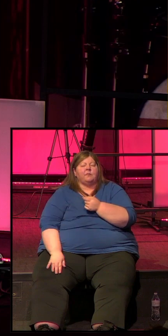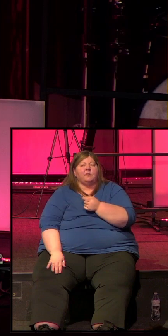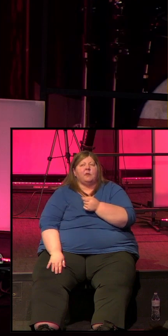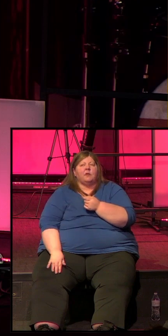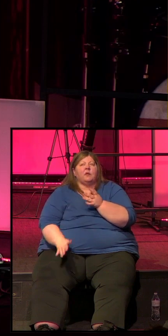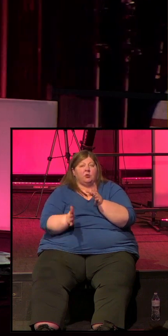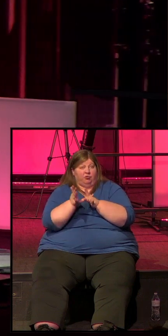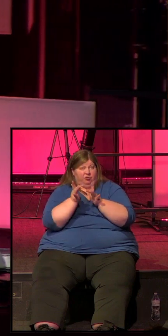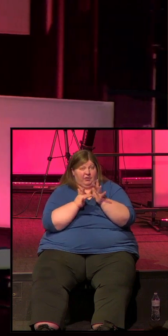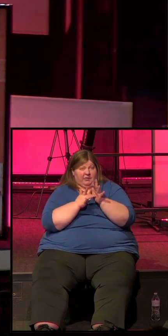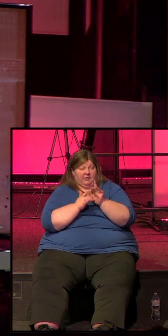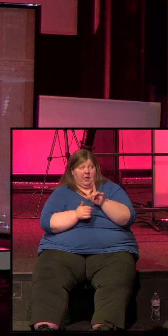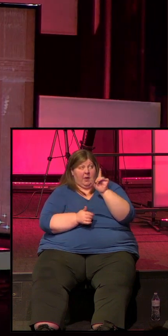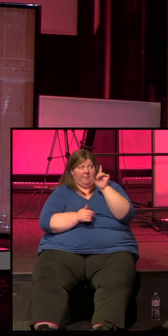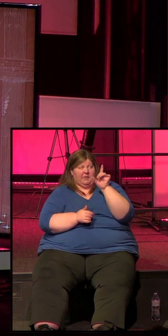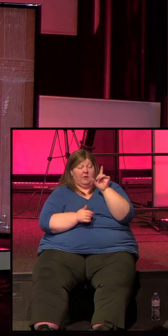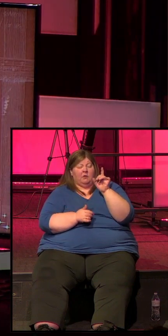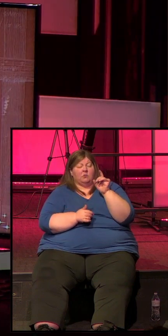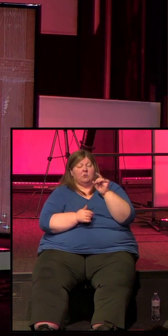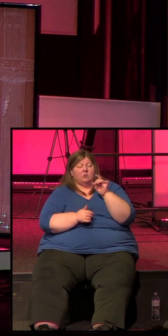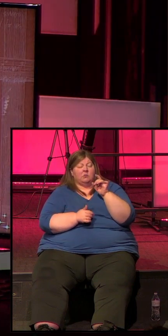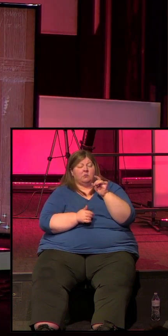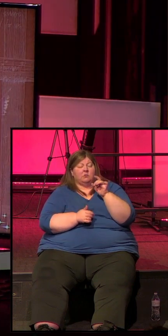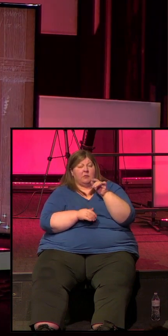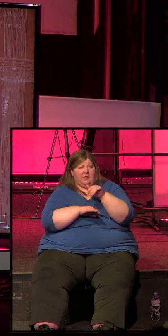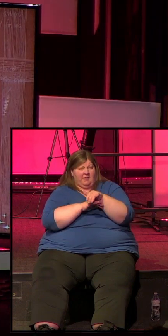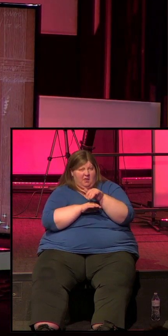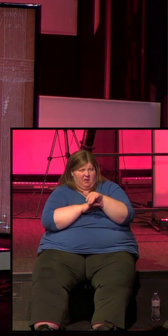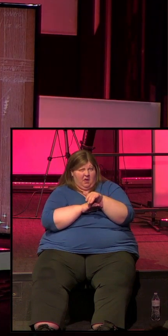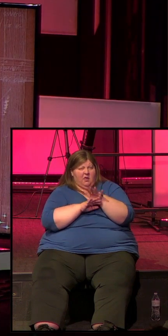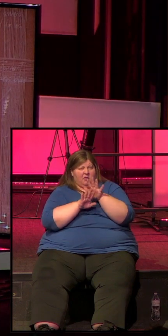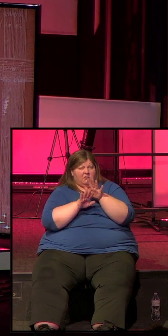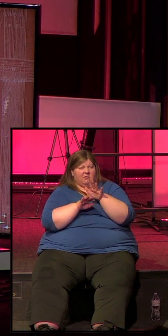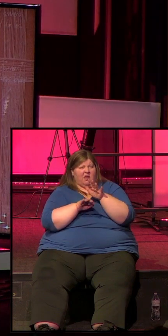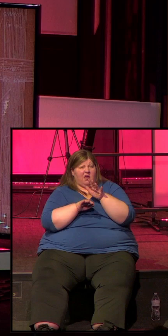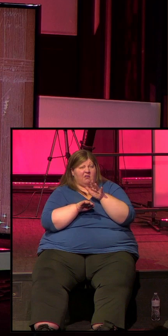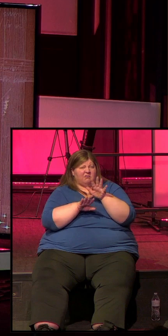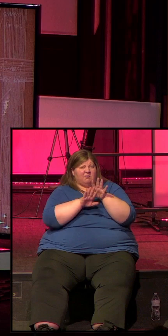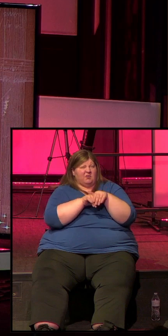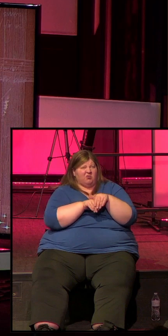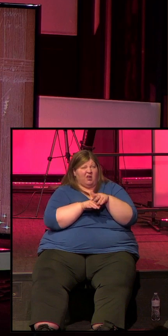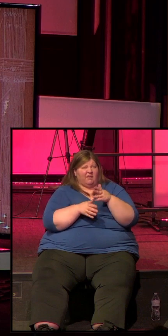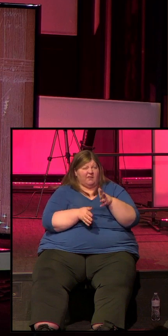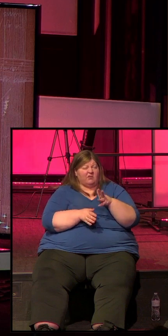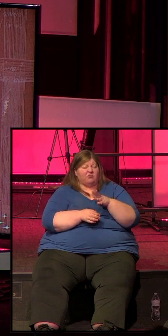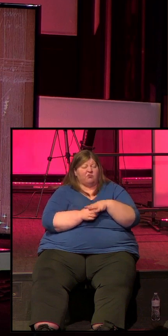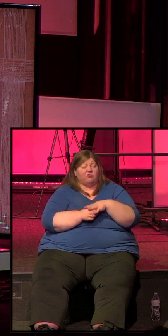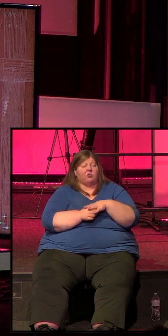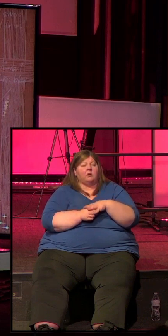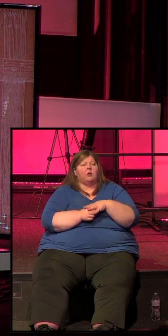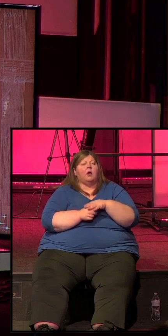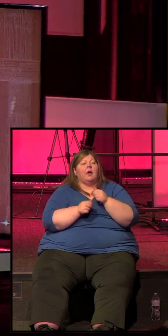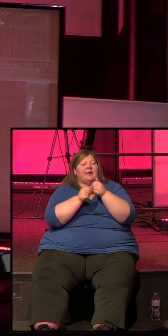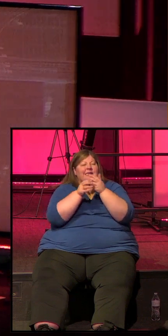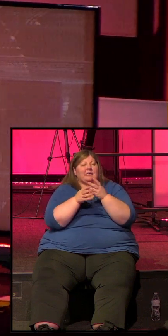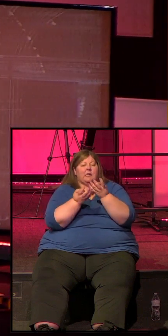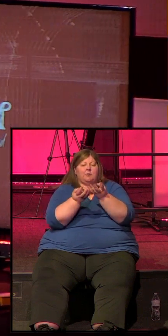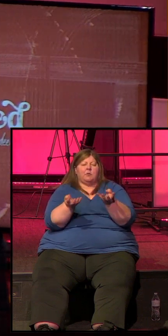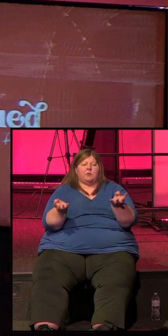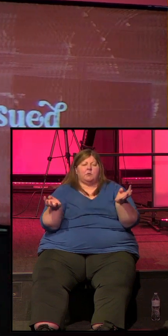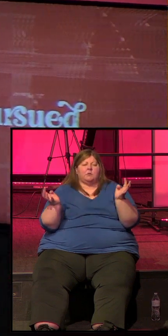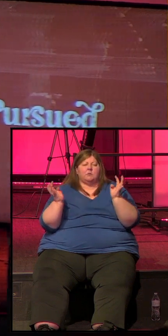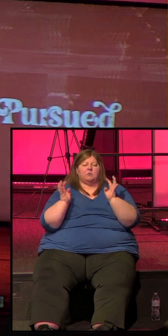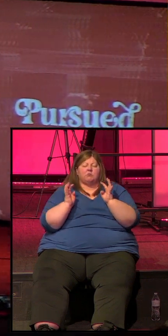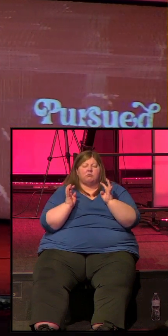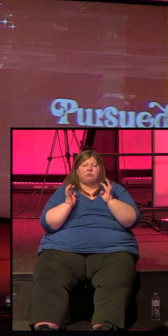Jesus, as he was upstairs in this upper room on the night that he would be betrayed, he actually looked at his disciples and he took bread and he took